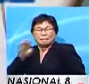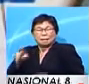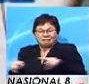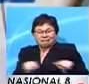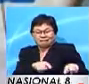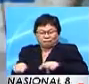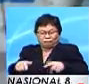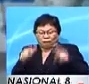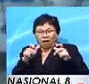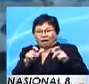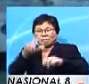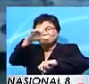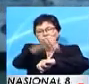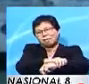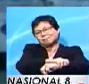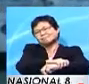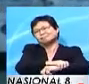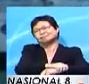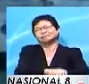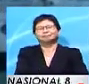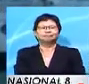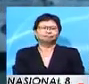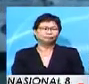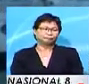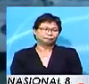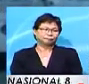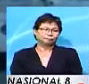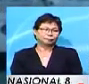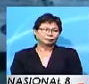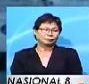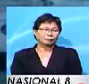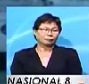segera ke atas penahanan mereka.